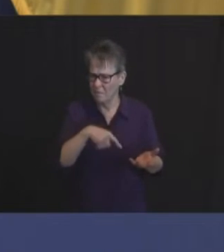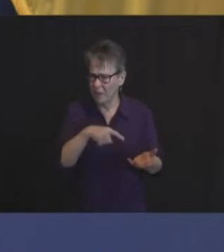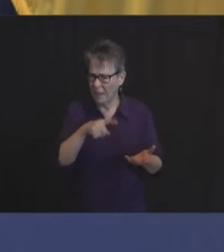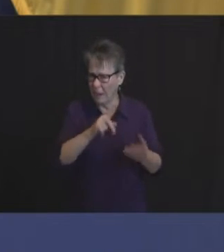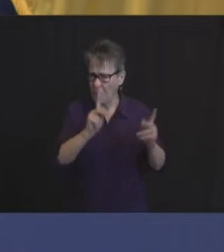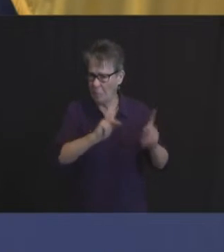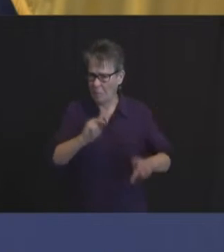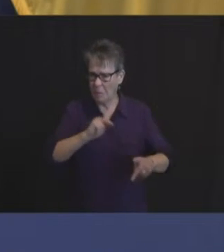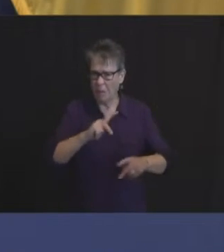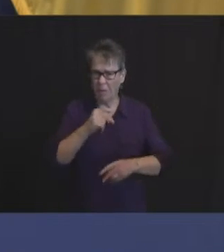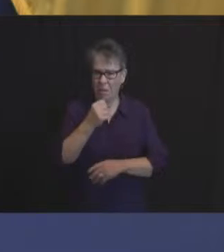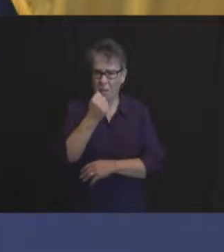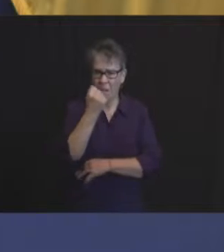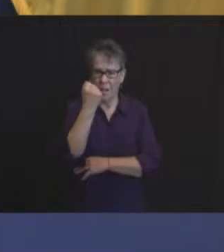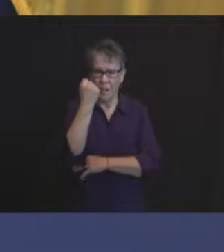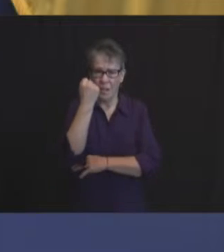instruction.